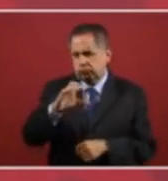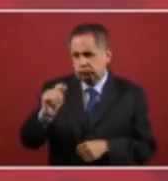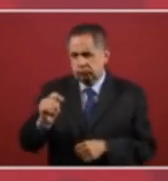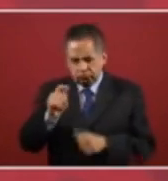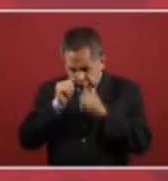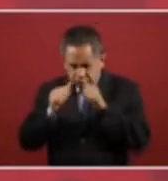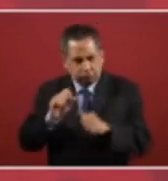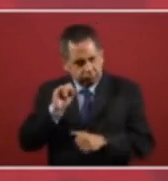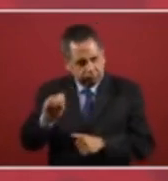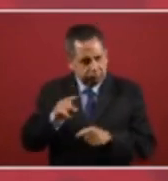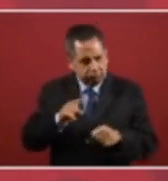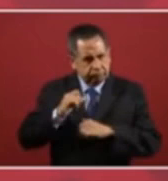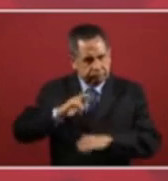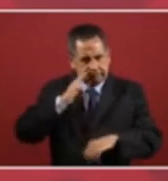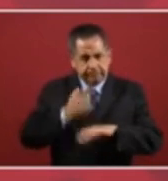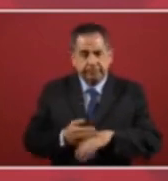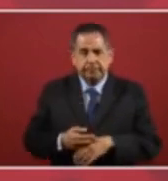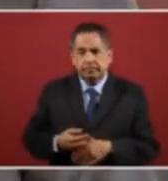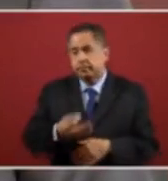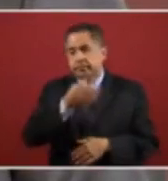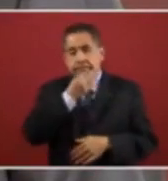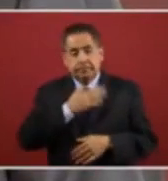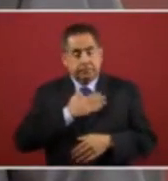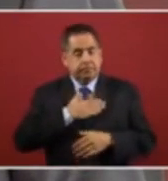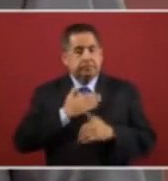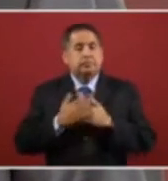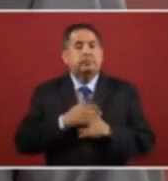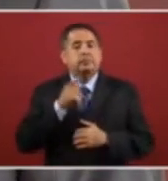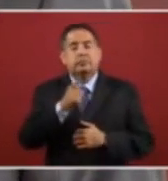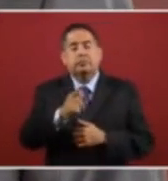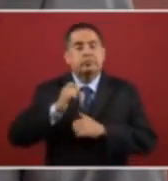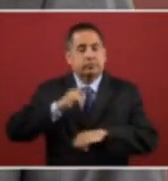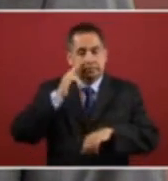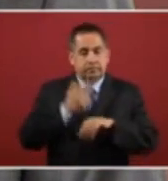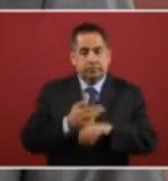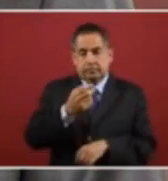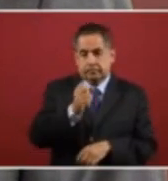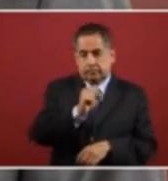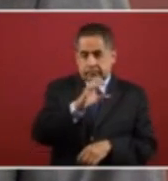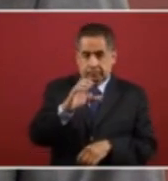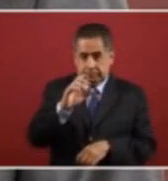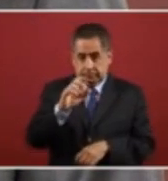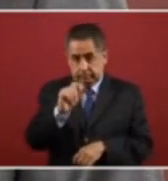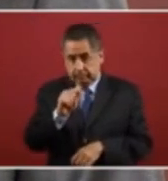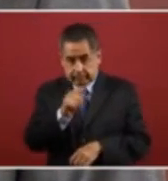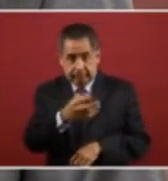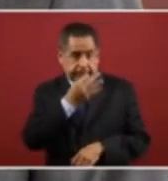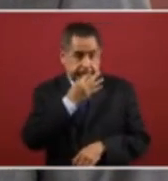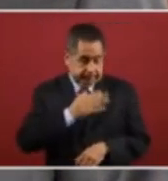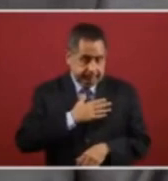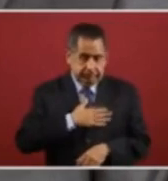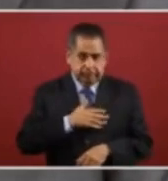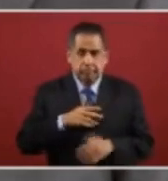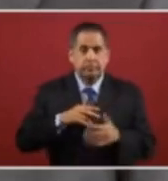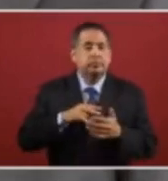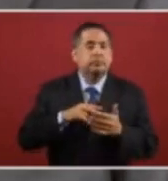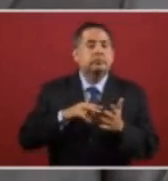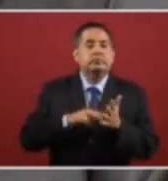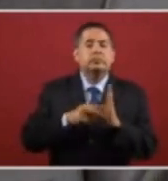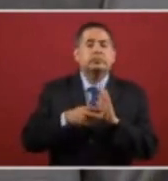The Secretary of Transport and informed me, the Secretary informed me,